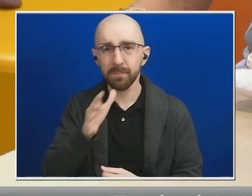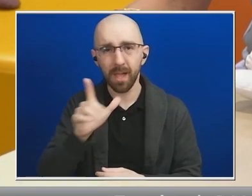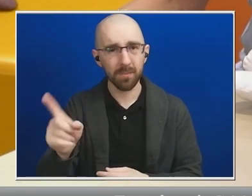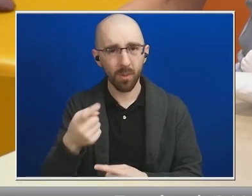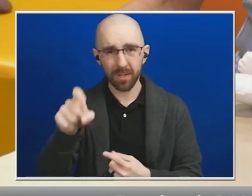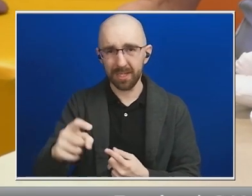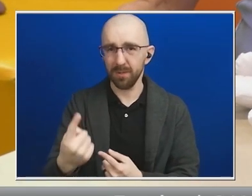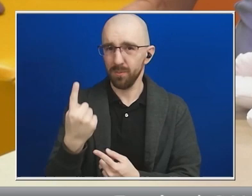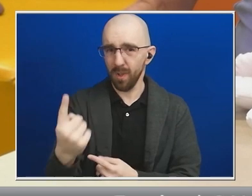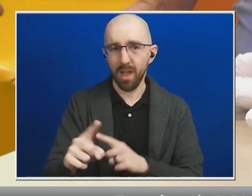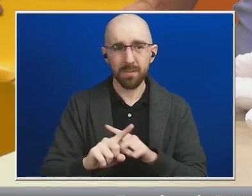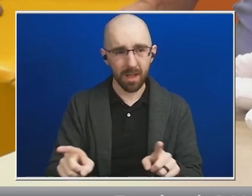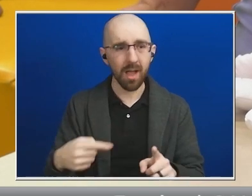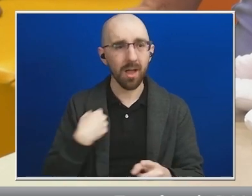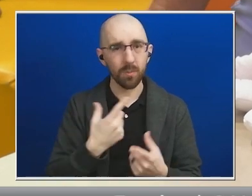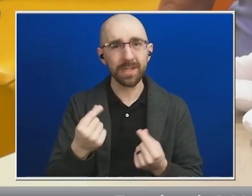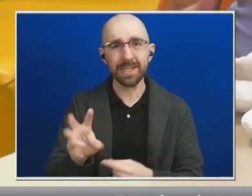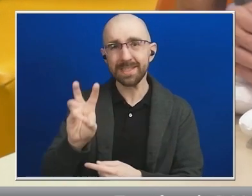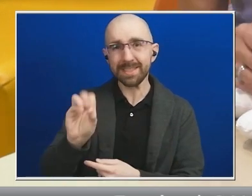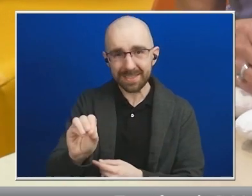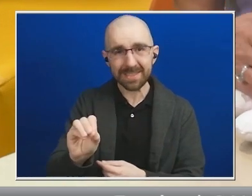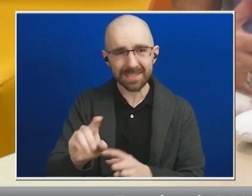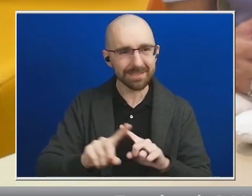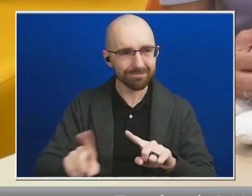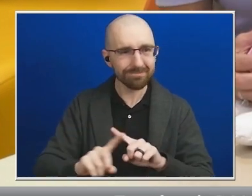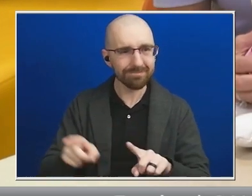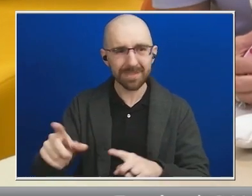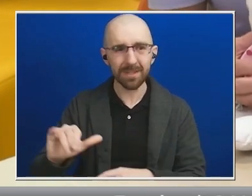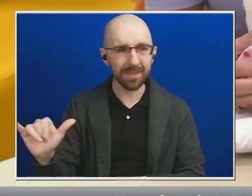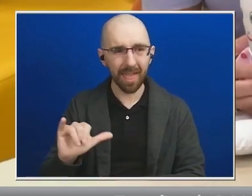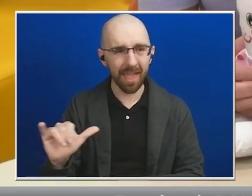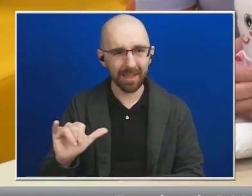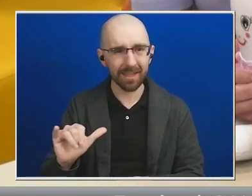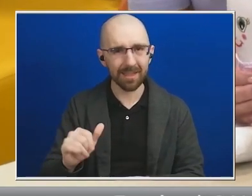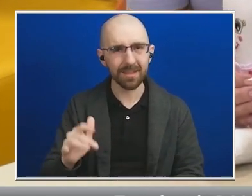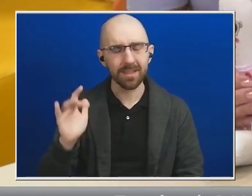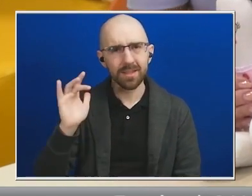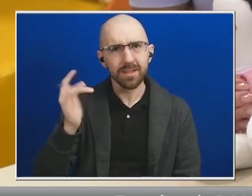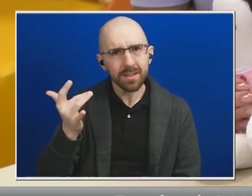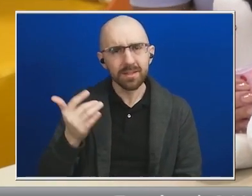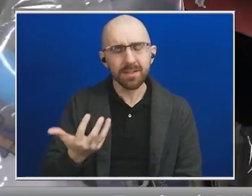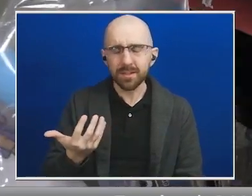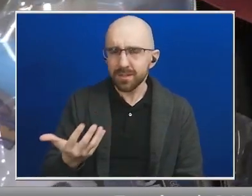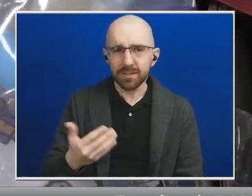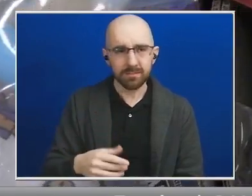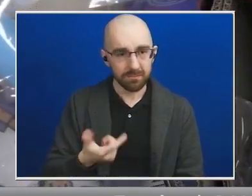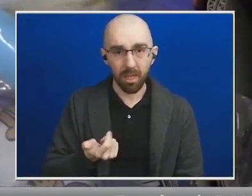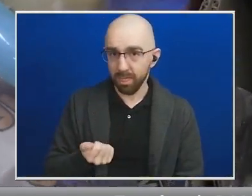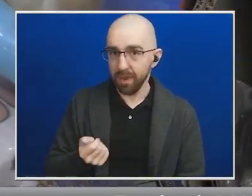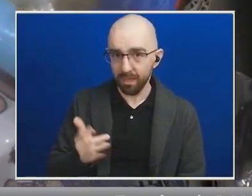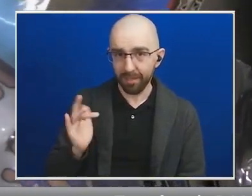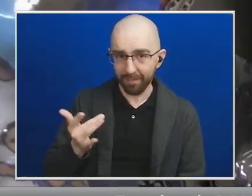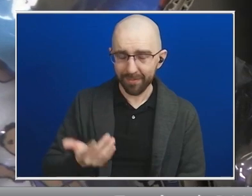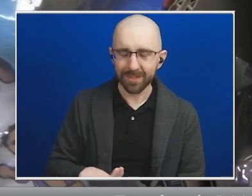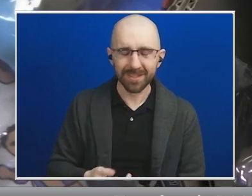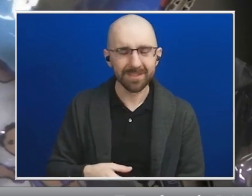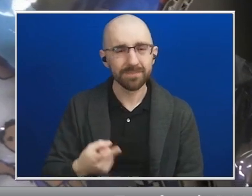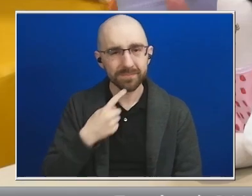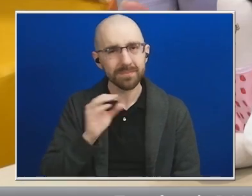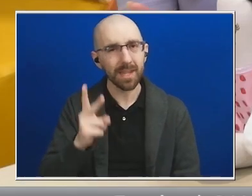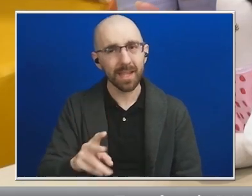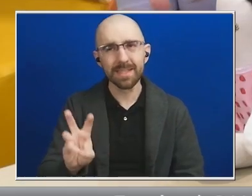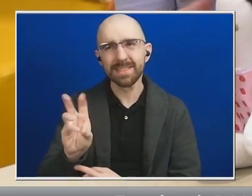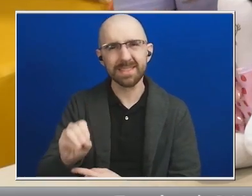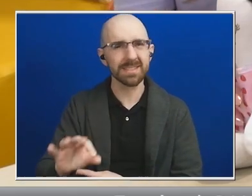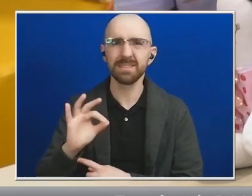did 60 of them, and he was like a little irritated, I think. A little? So I said, okay, 60 is perfect to work with.